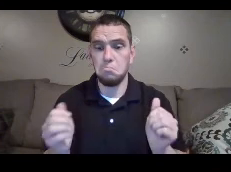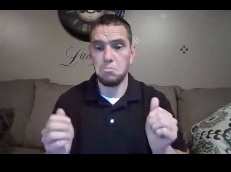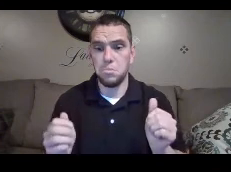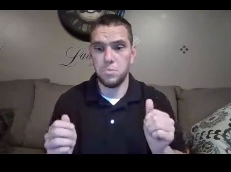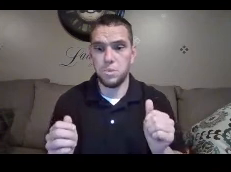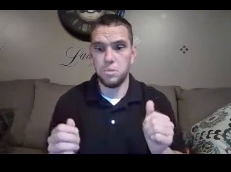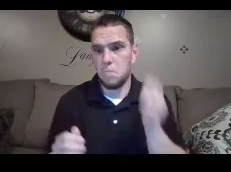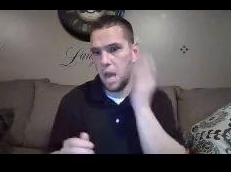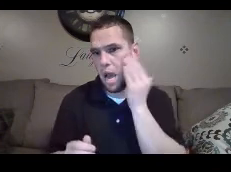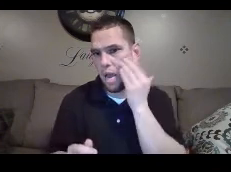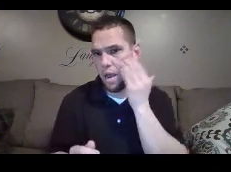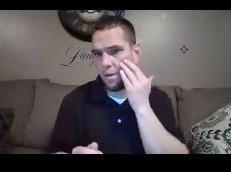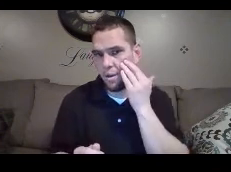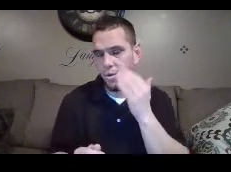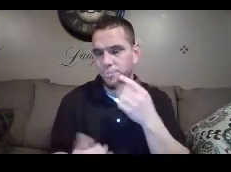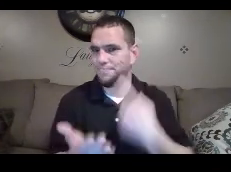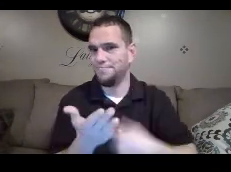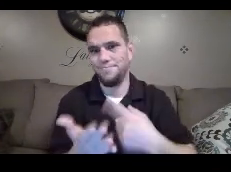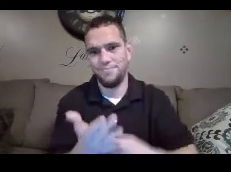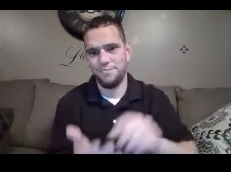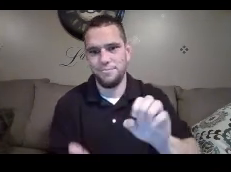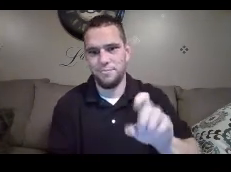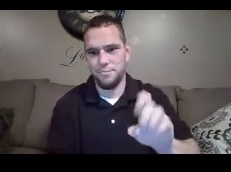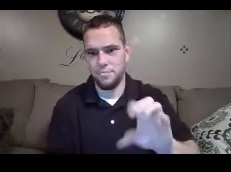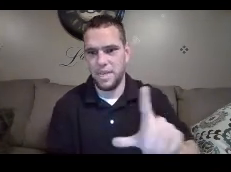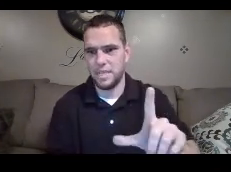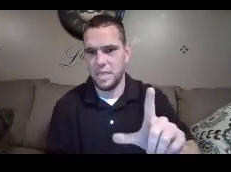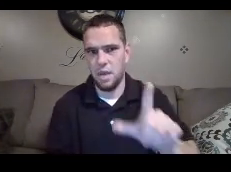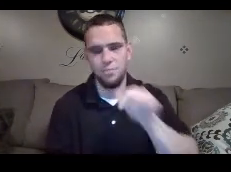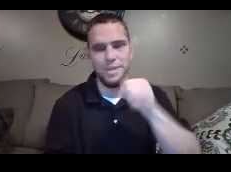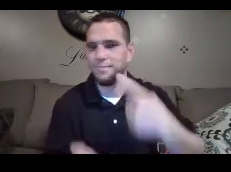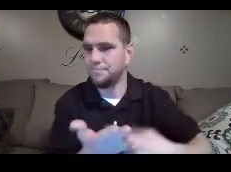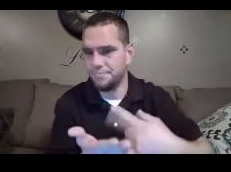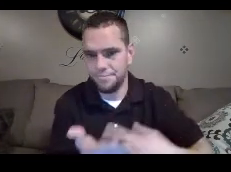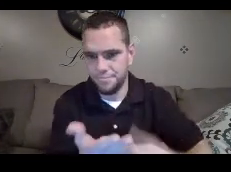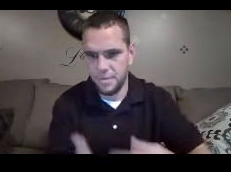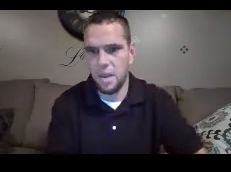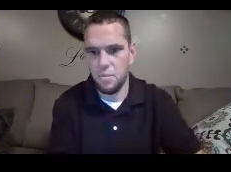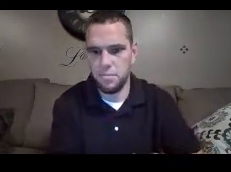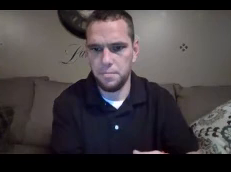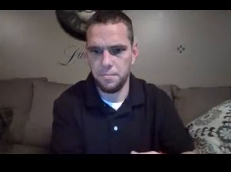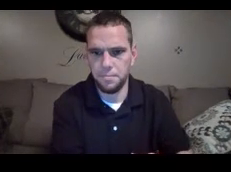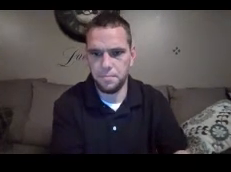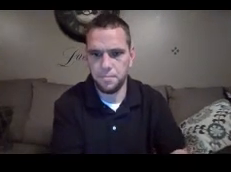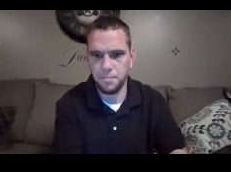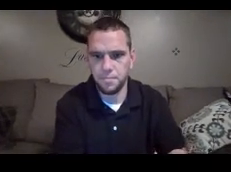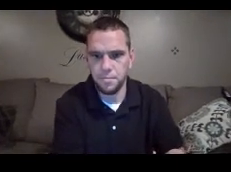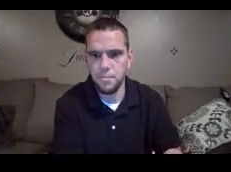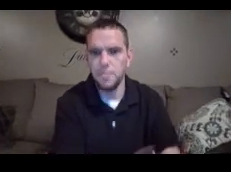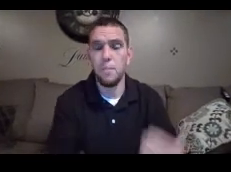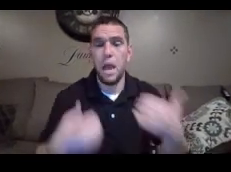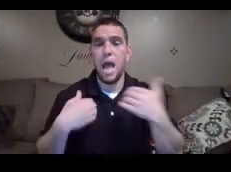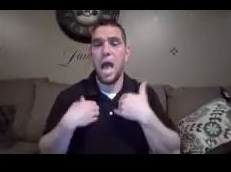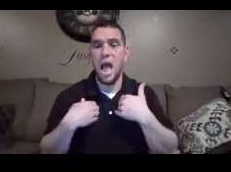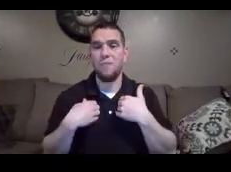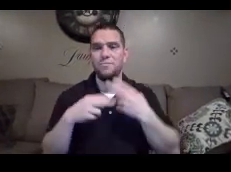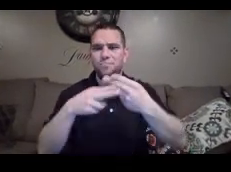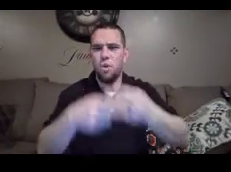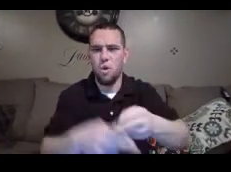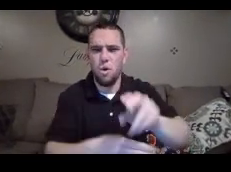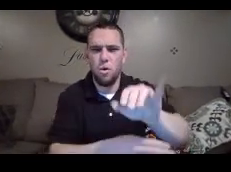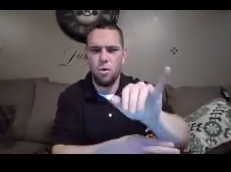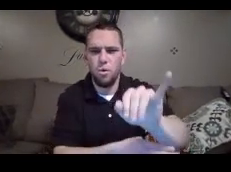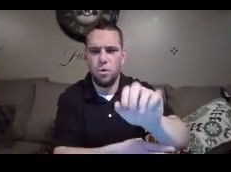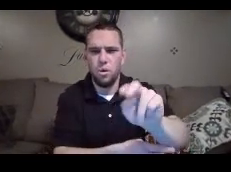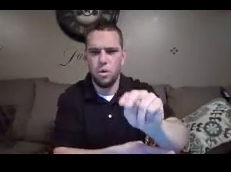didn't cover Excel in this training, but it does have something called input messages that are can be customized as